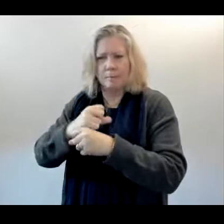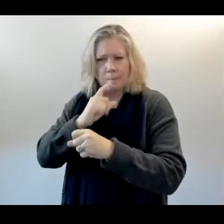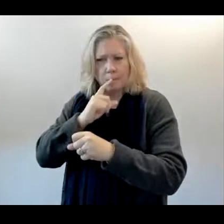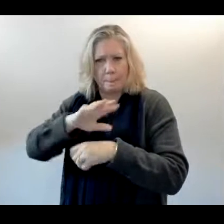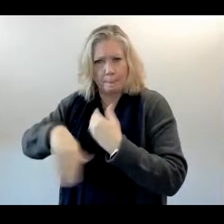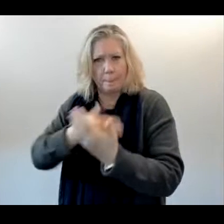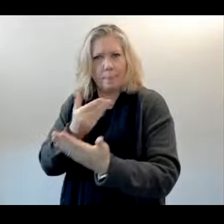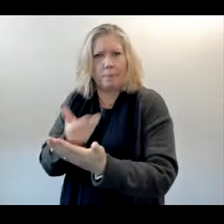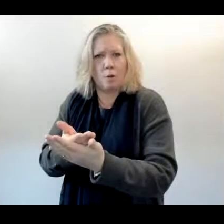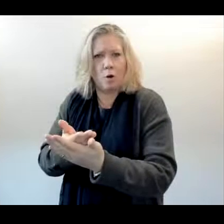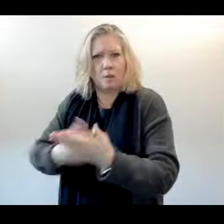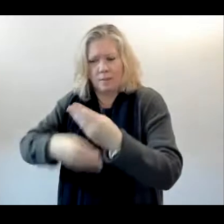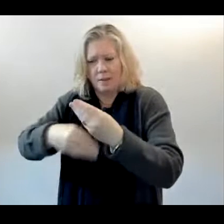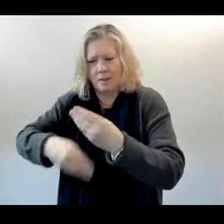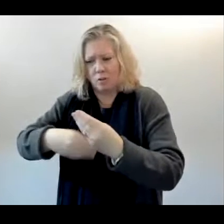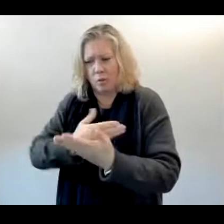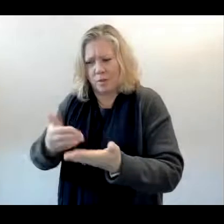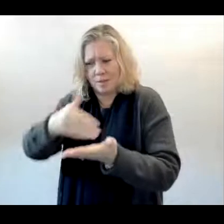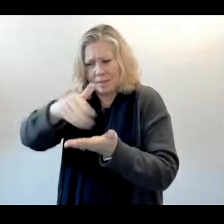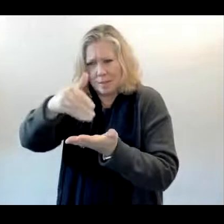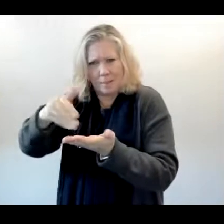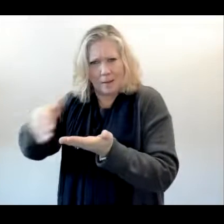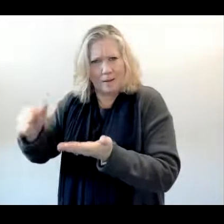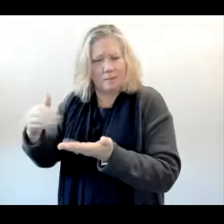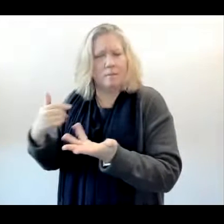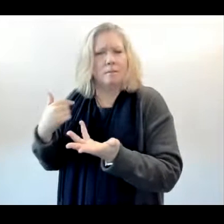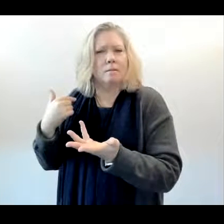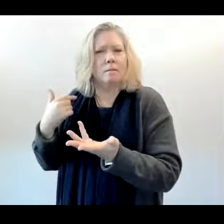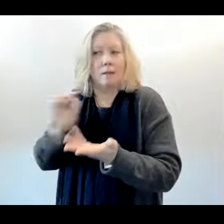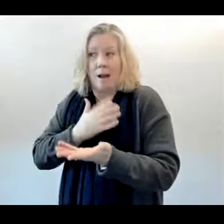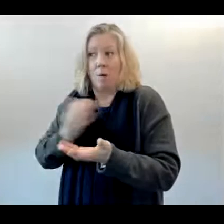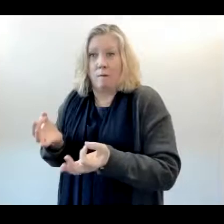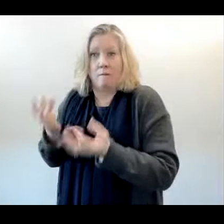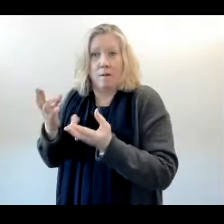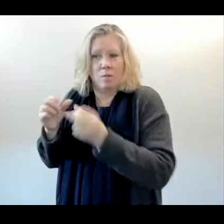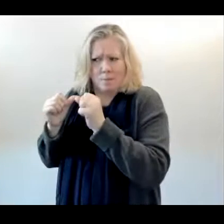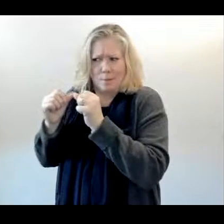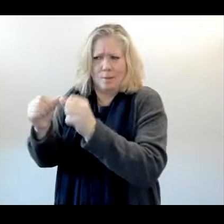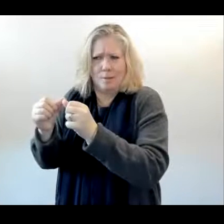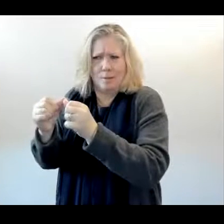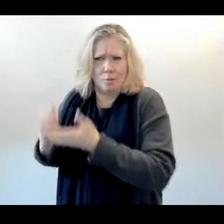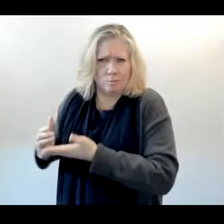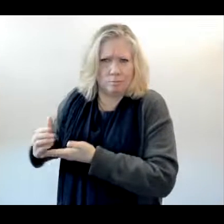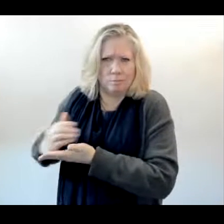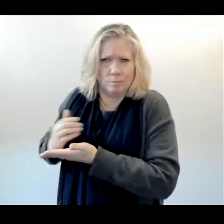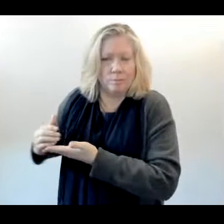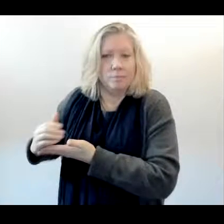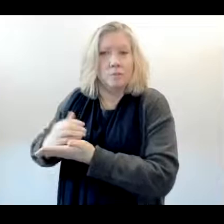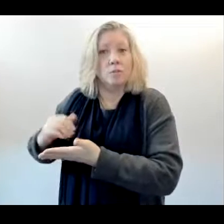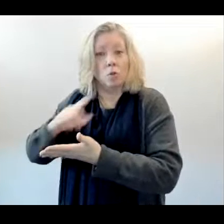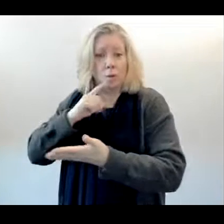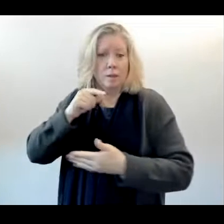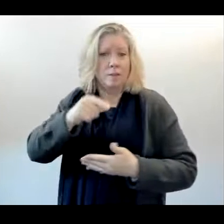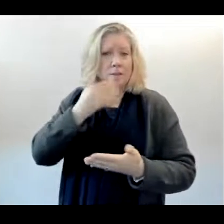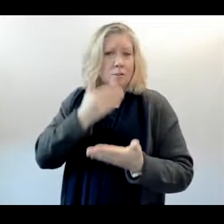the additional items submitted and continue with our fundraising efforts. So this is a really good step forward in